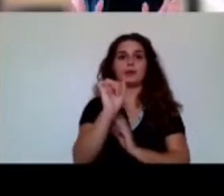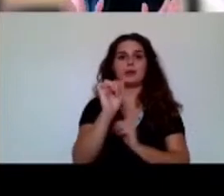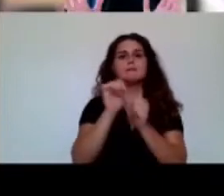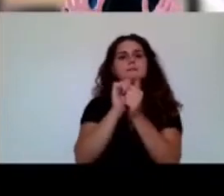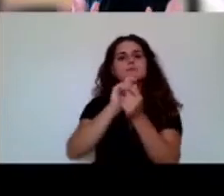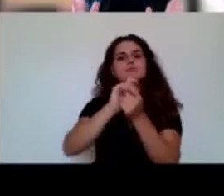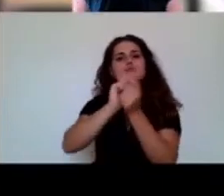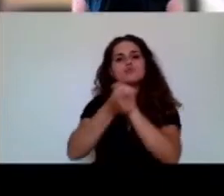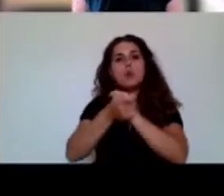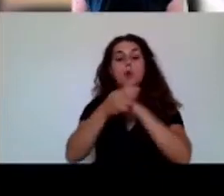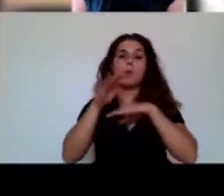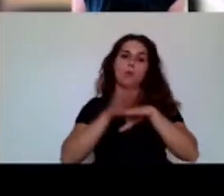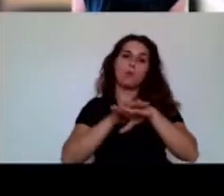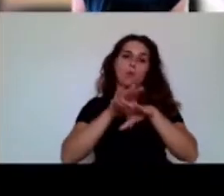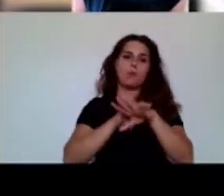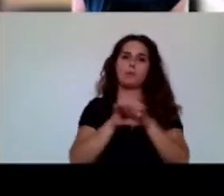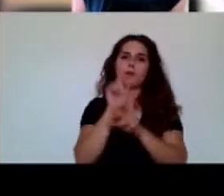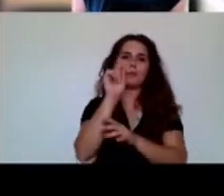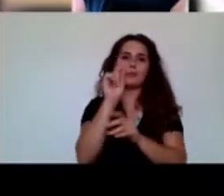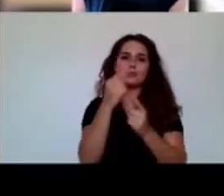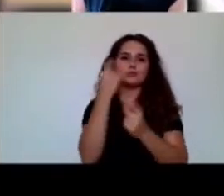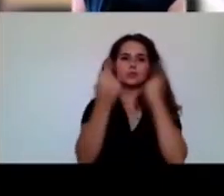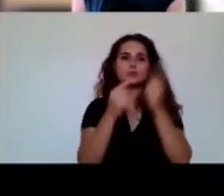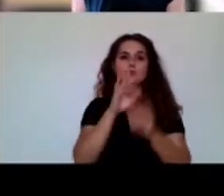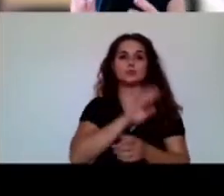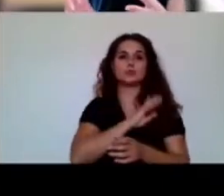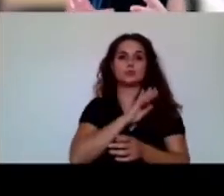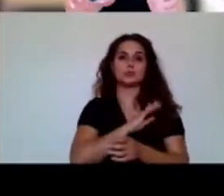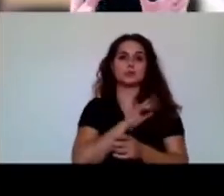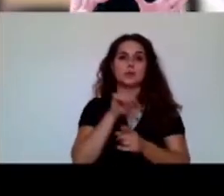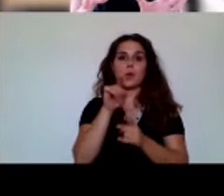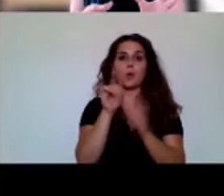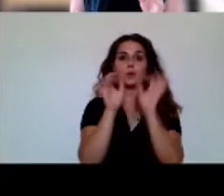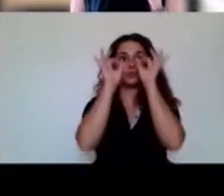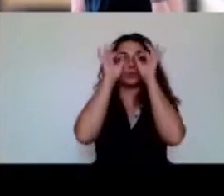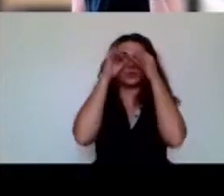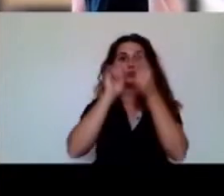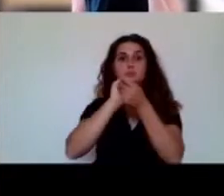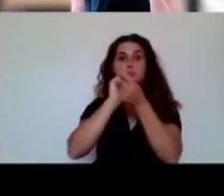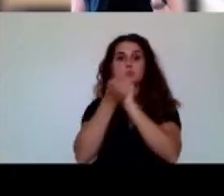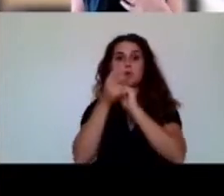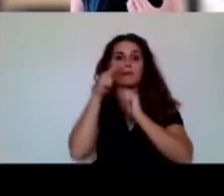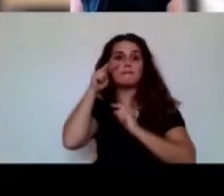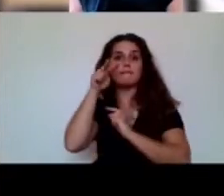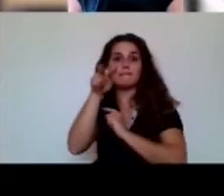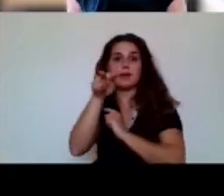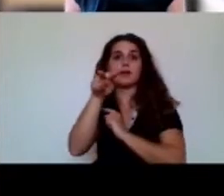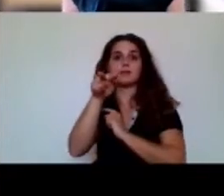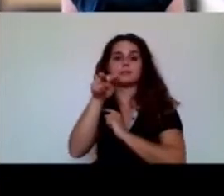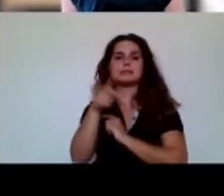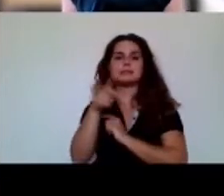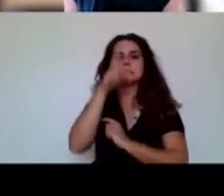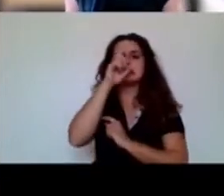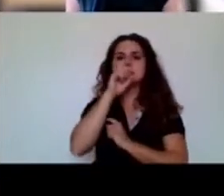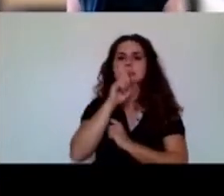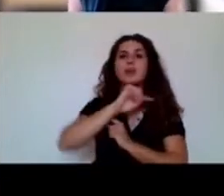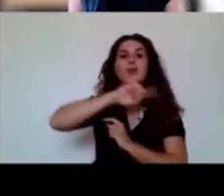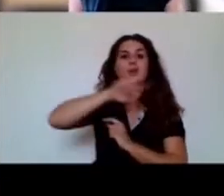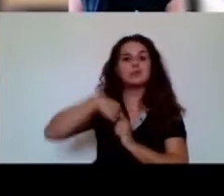altered by just a few minutes of experience throwing with these vision shifting goggles on, reminds us that